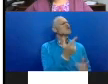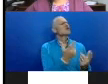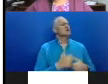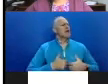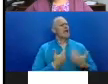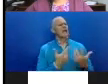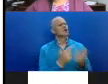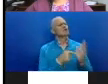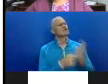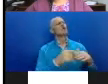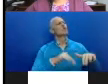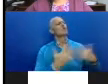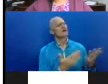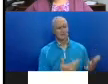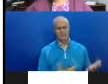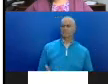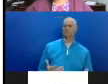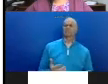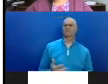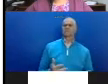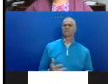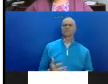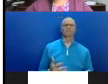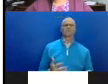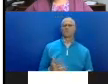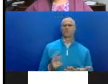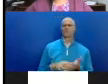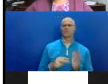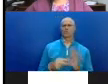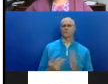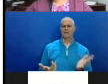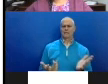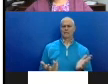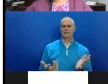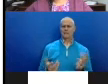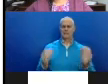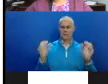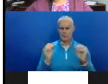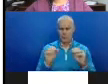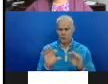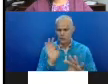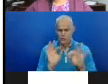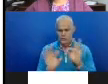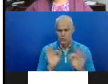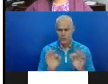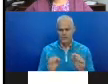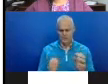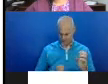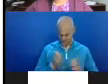anger? Most of them do not know what I'm talking about. The idea that we all would have emotion, and